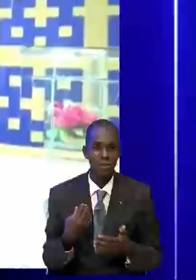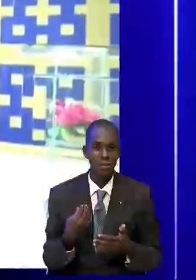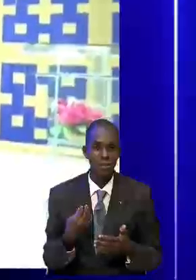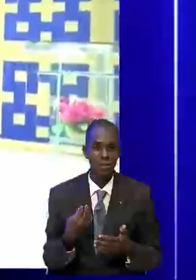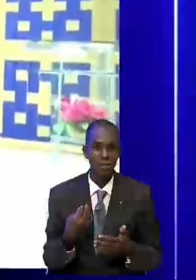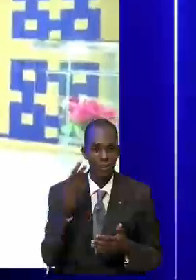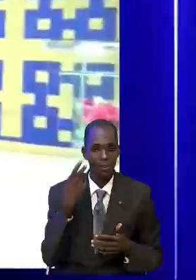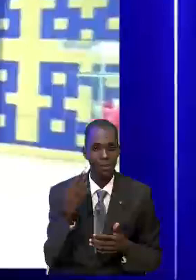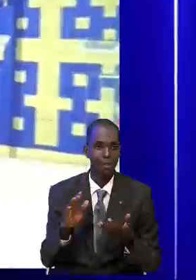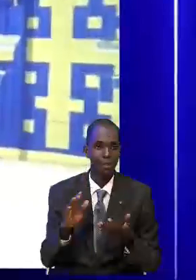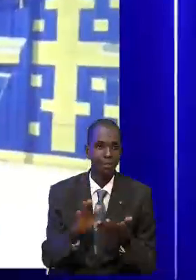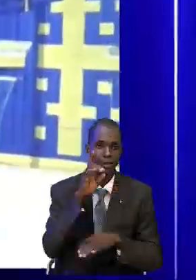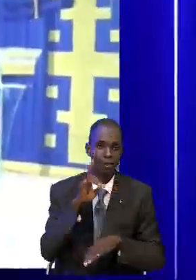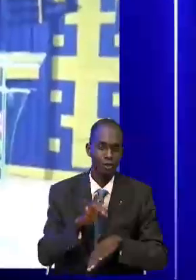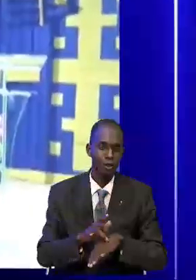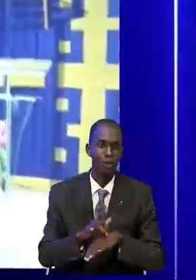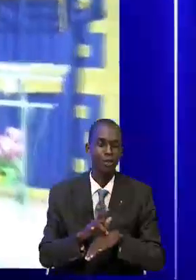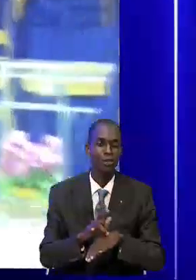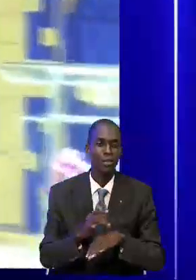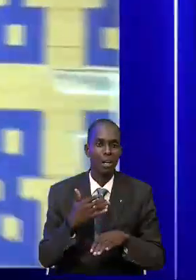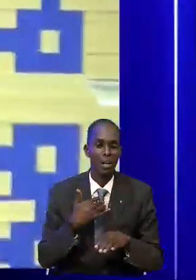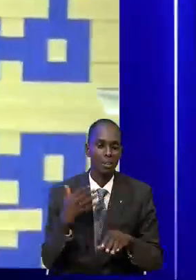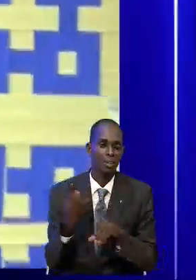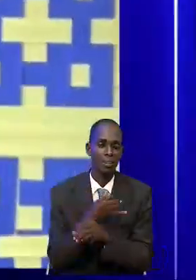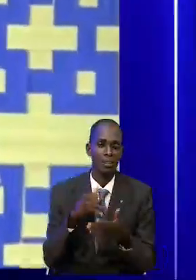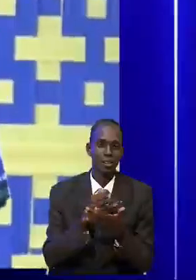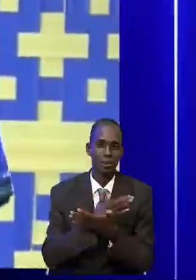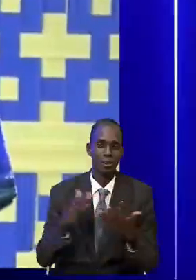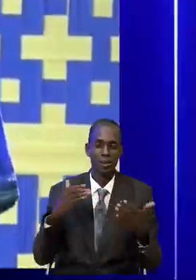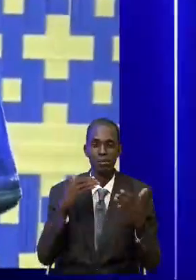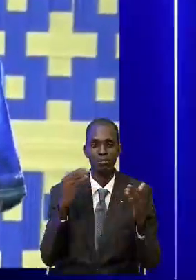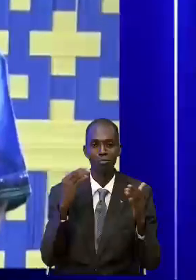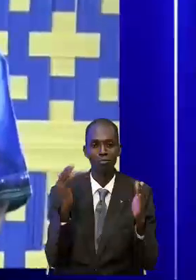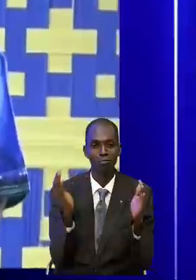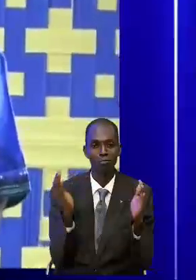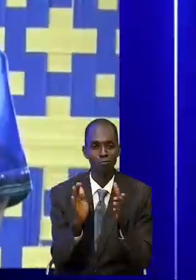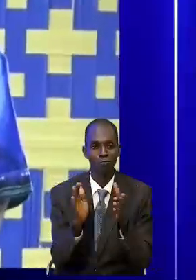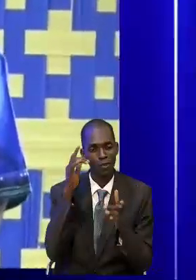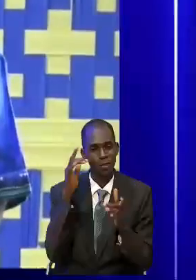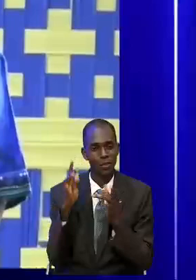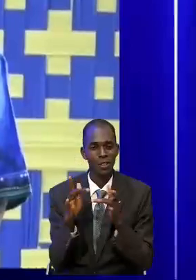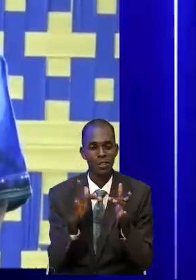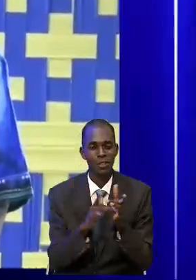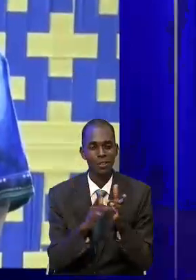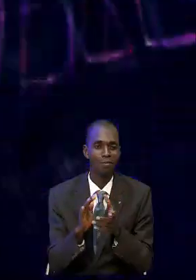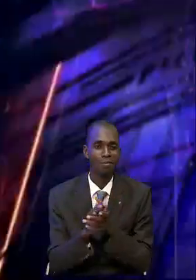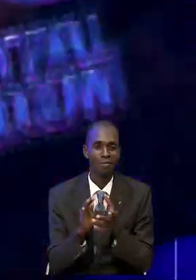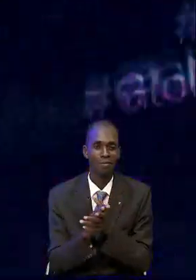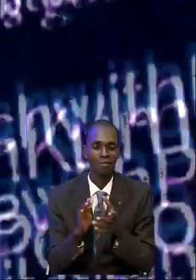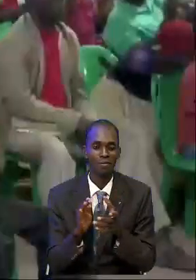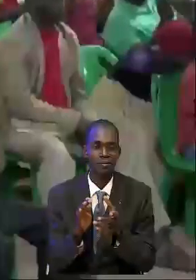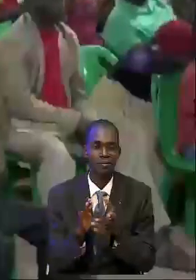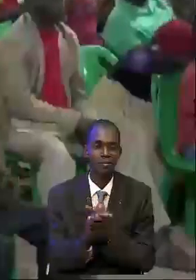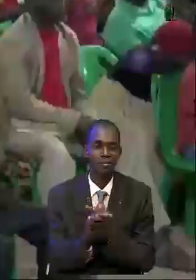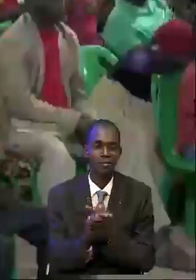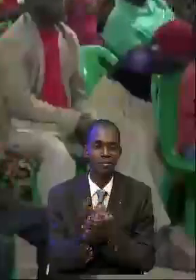partial stroke with his hands in pockets because divine touch has given him extra power. Put your hands together for